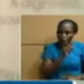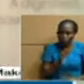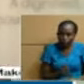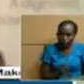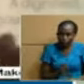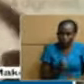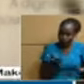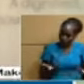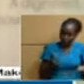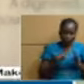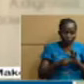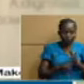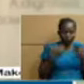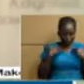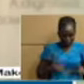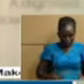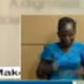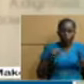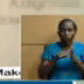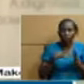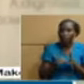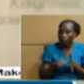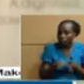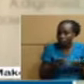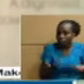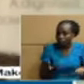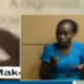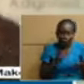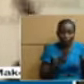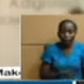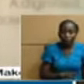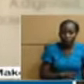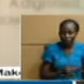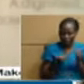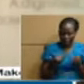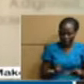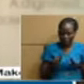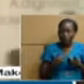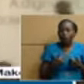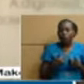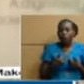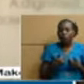Issues like health complications start setting in. We have right now,